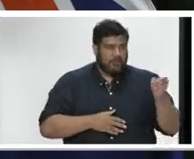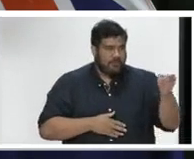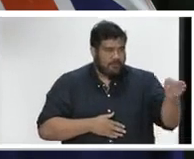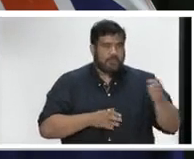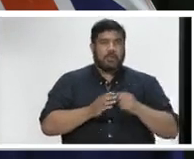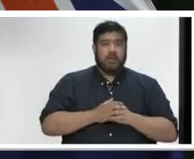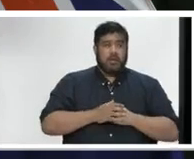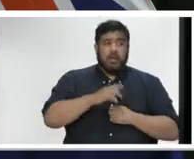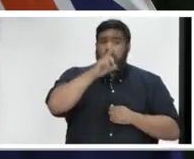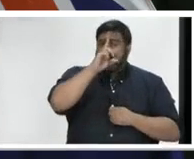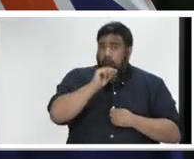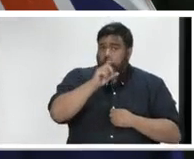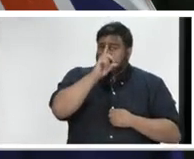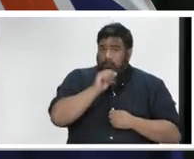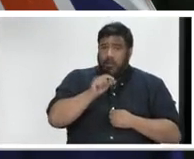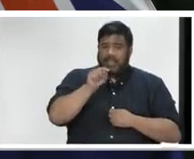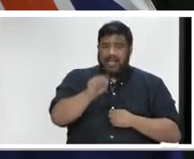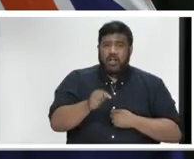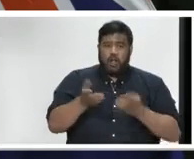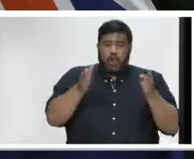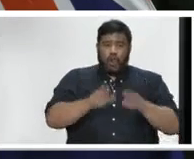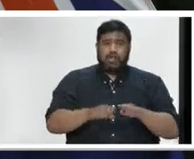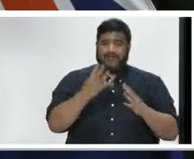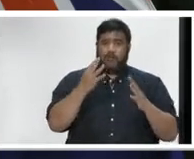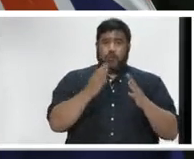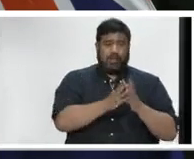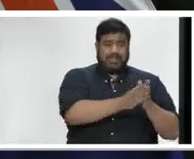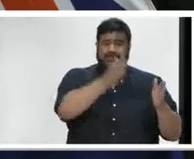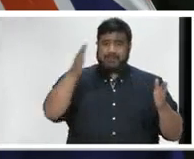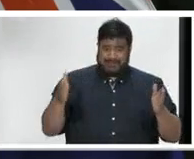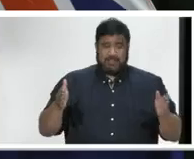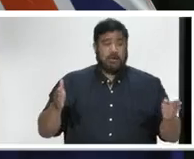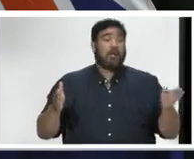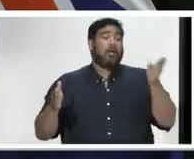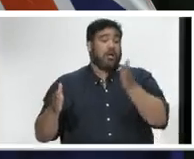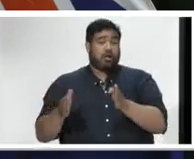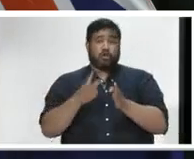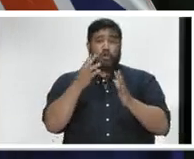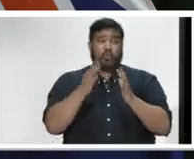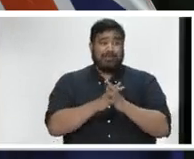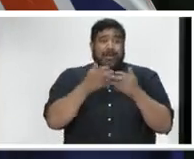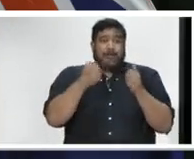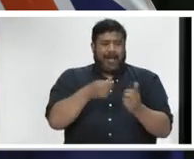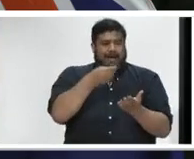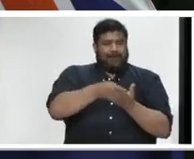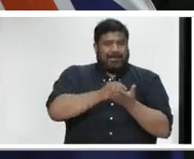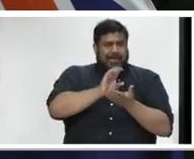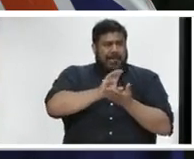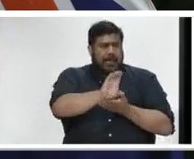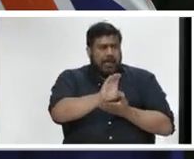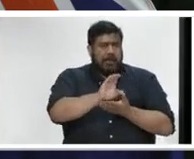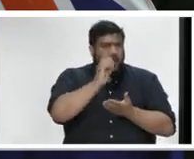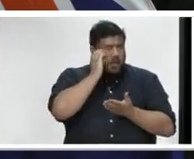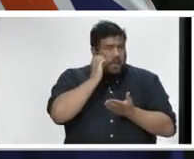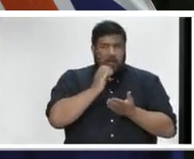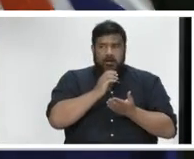funding to get them through the second half of the lockdown, but that hasn't happened. How come? We were just talking about that before, and I'll let the Director